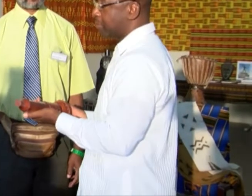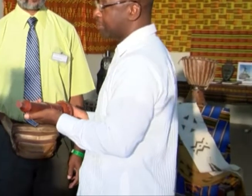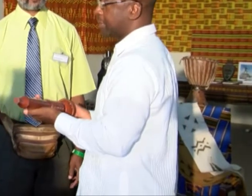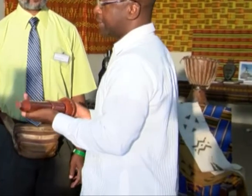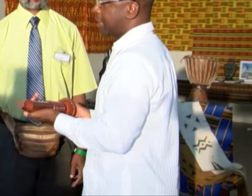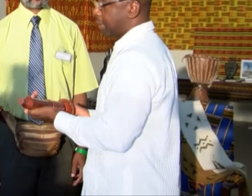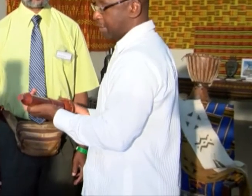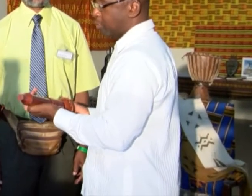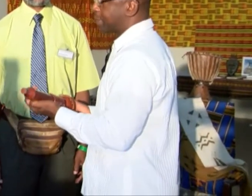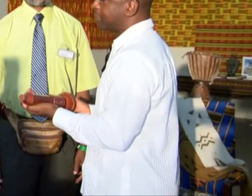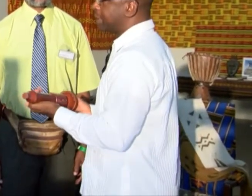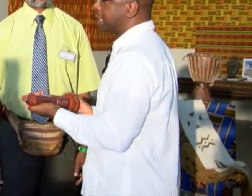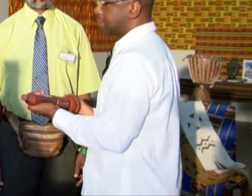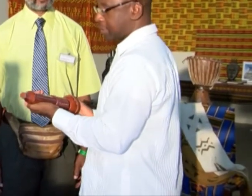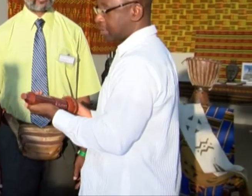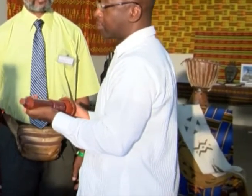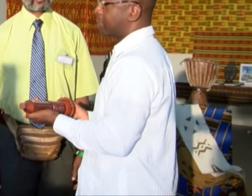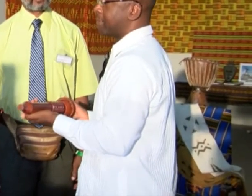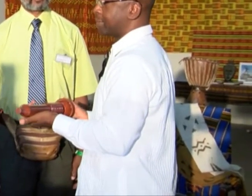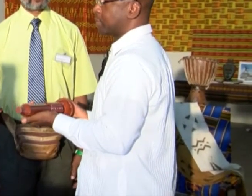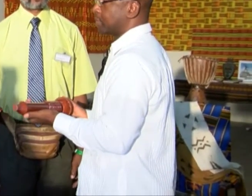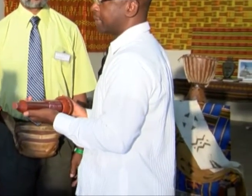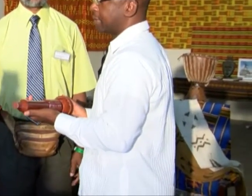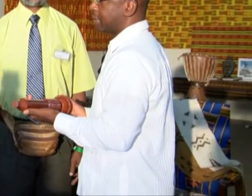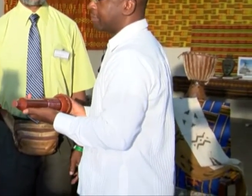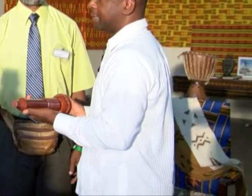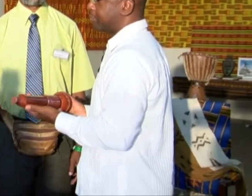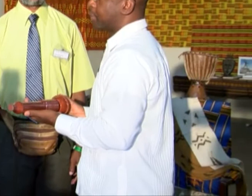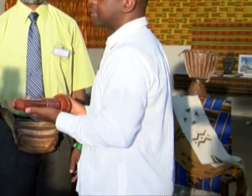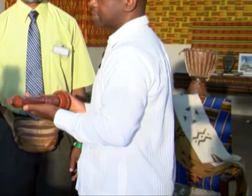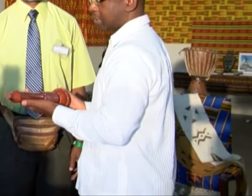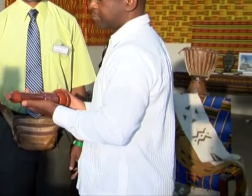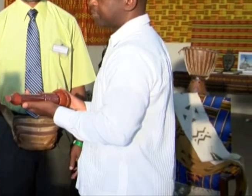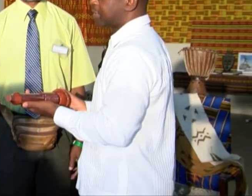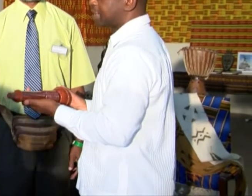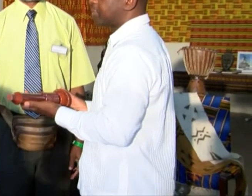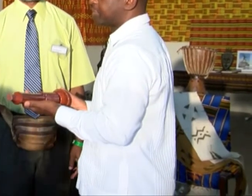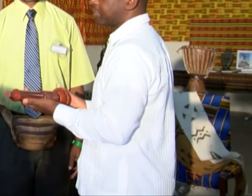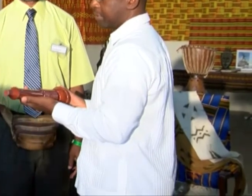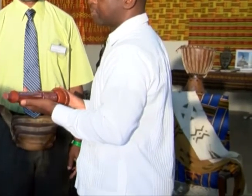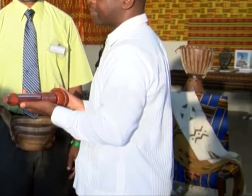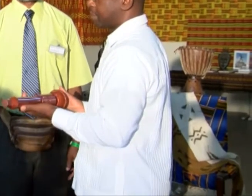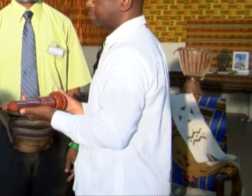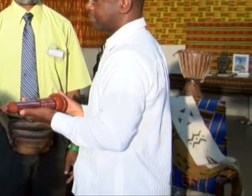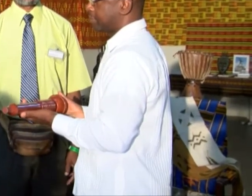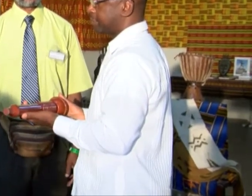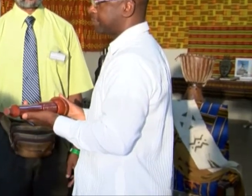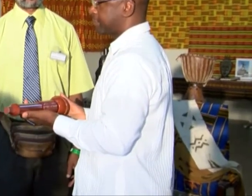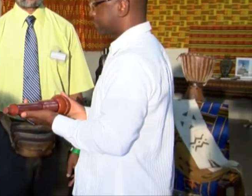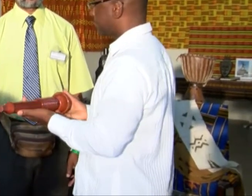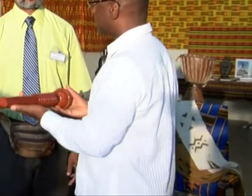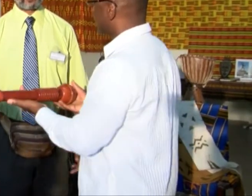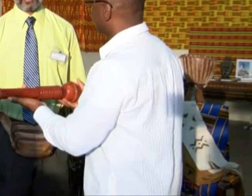first regional Mabalosi training workshop, which was organized by the Commission for Pan-African Affairs. Over 80 Barbadians